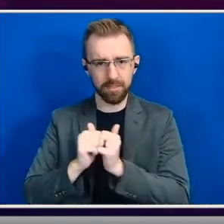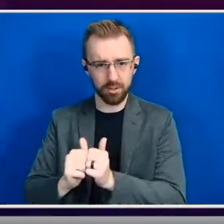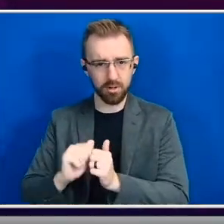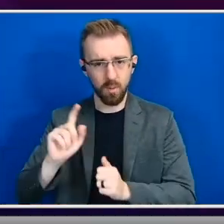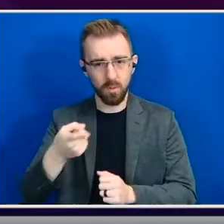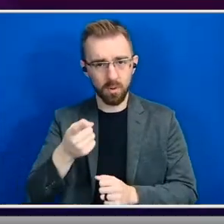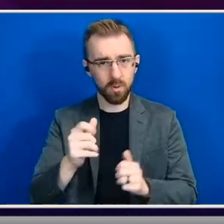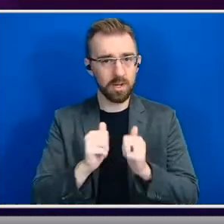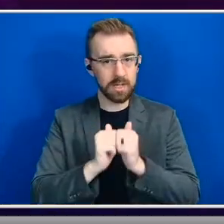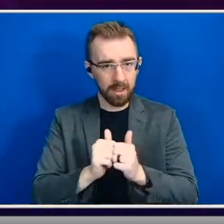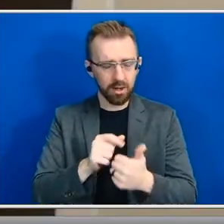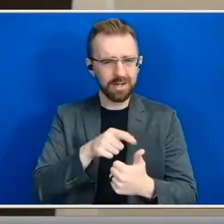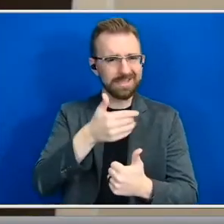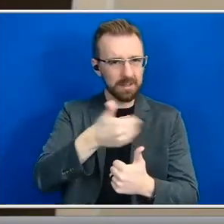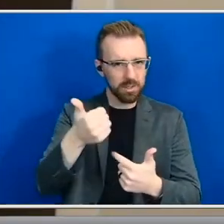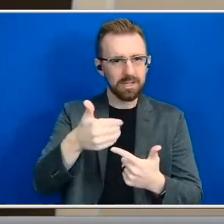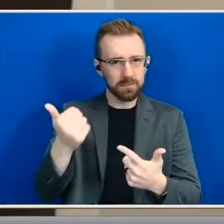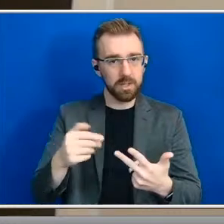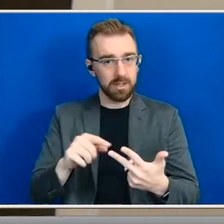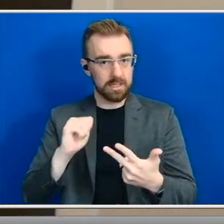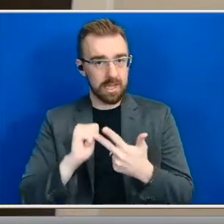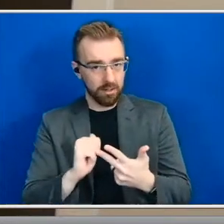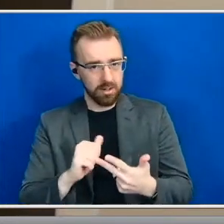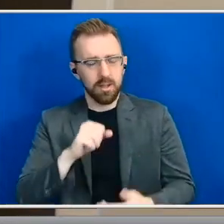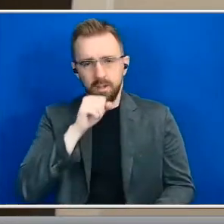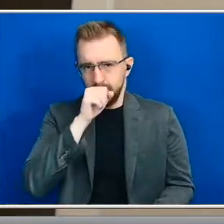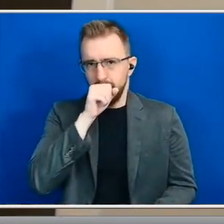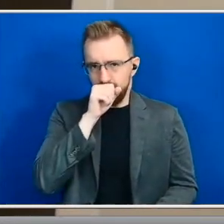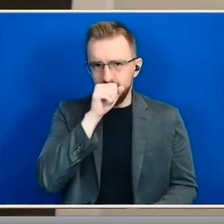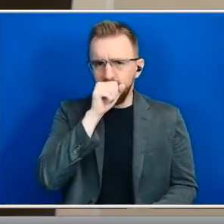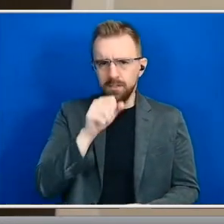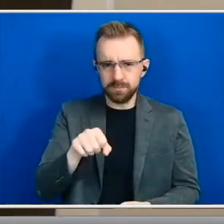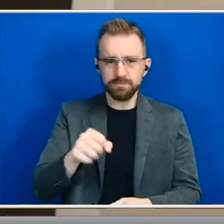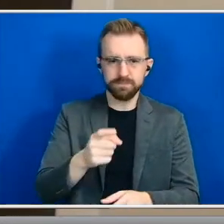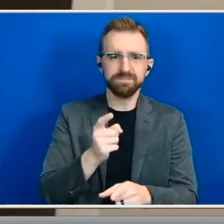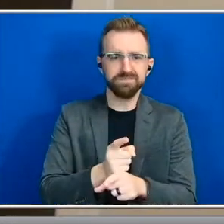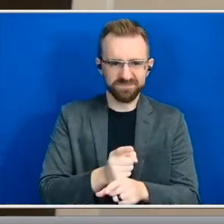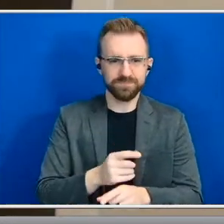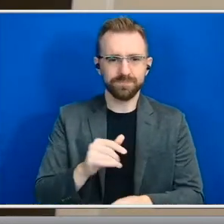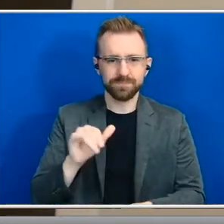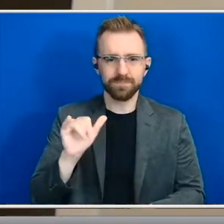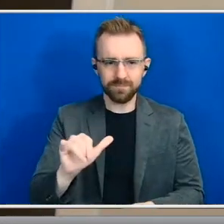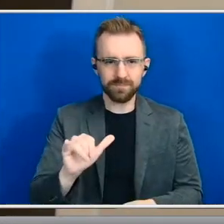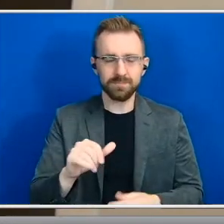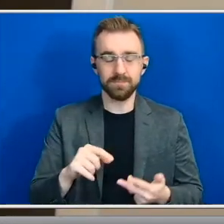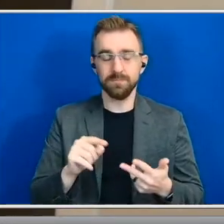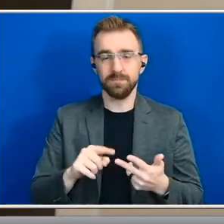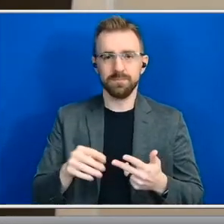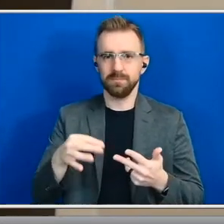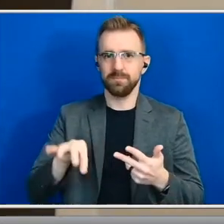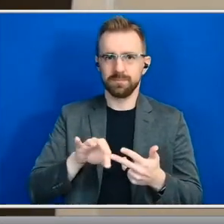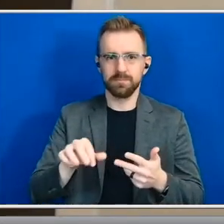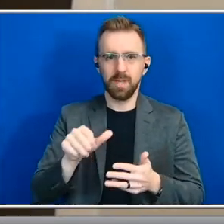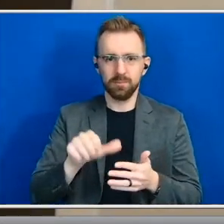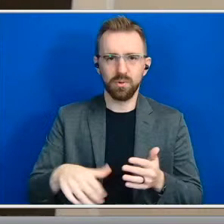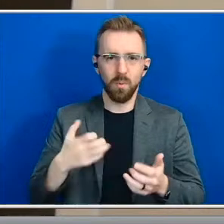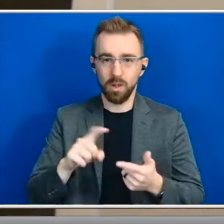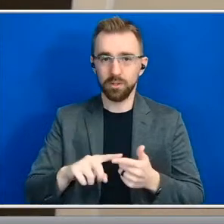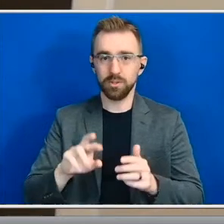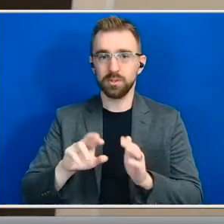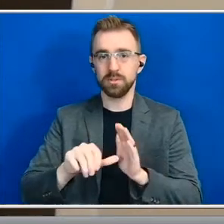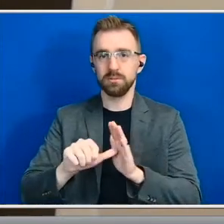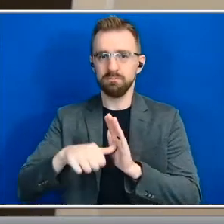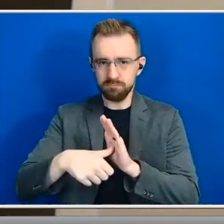him? That's correct. That was the curative operation. And I just want to reemphasize what Steve